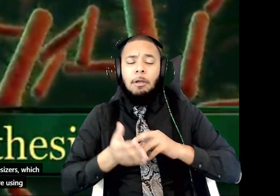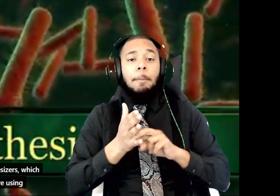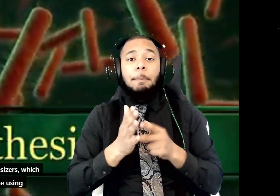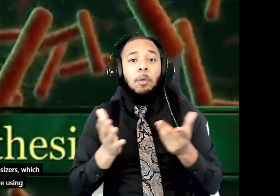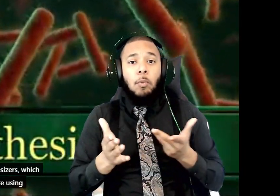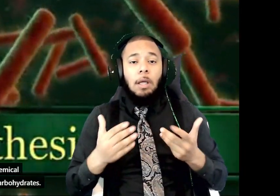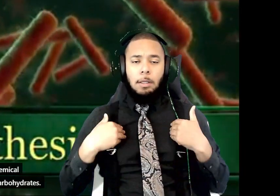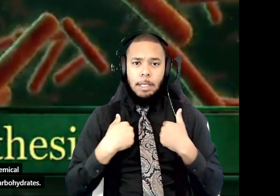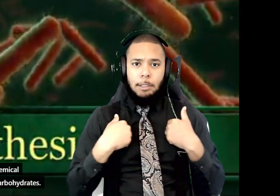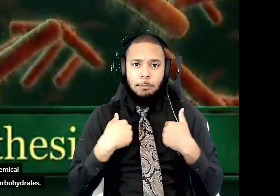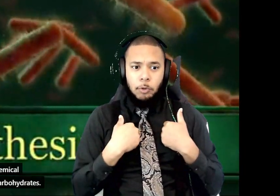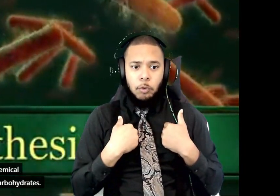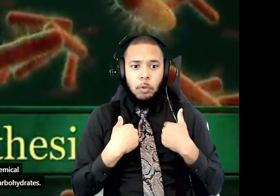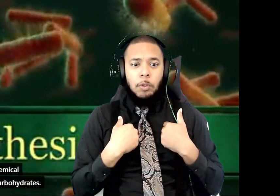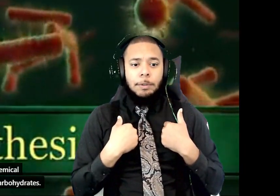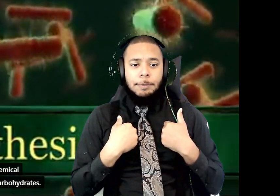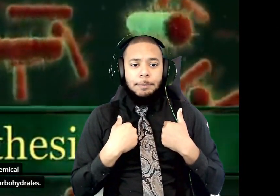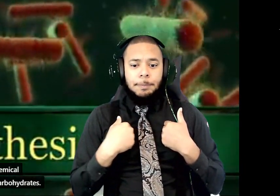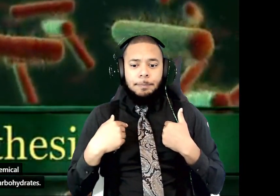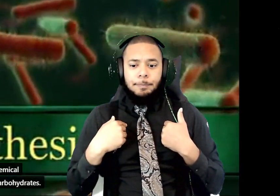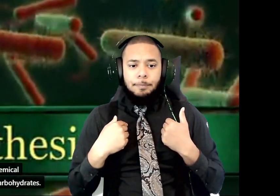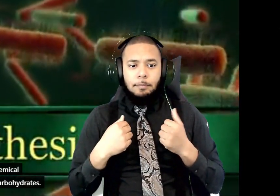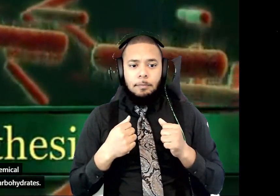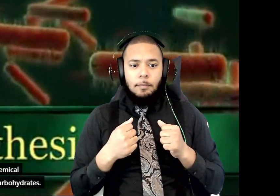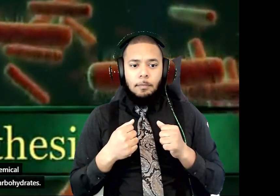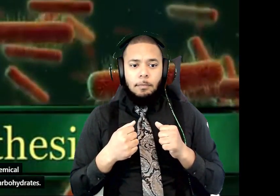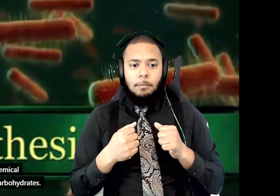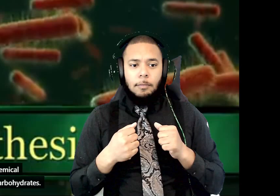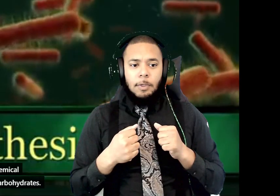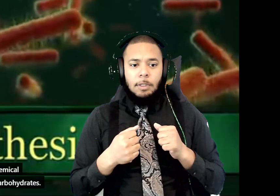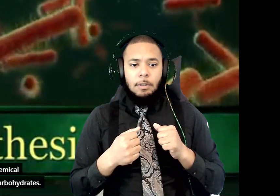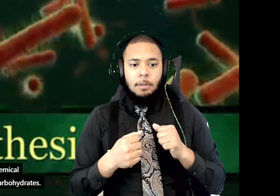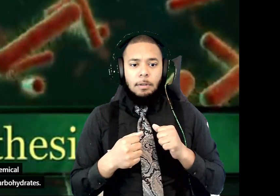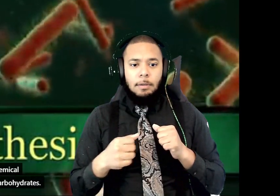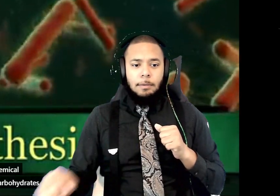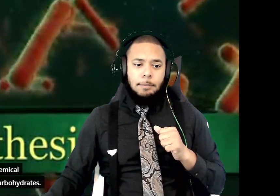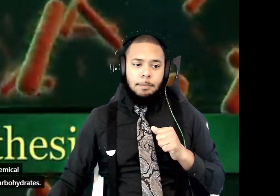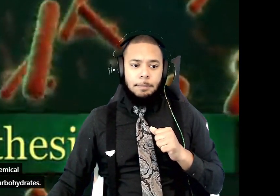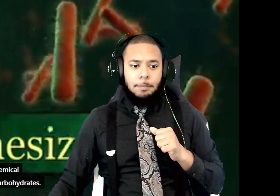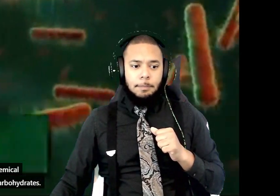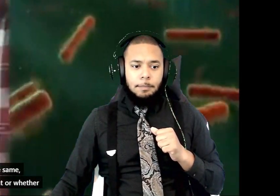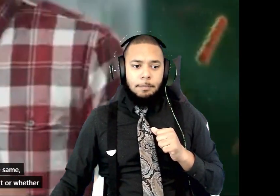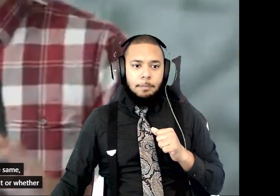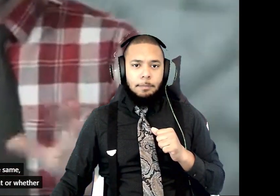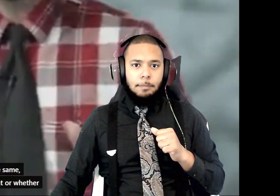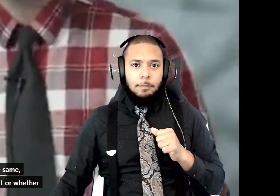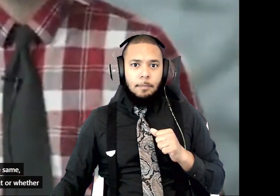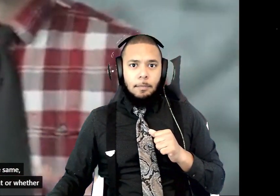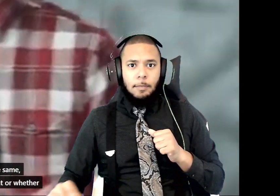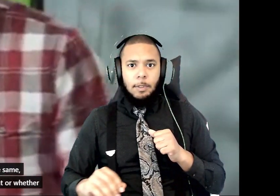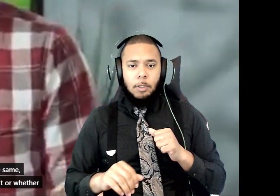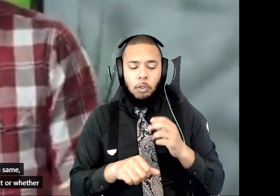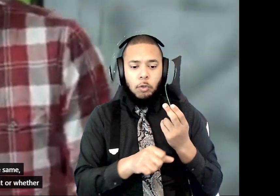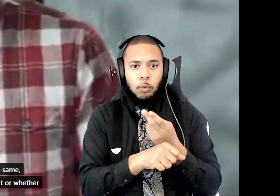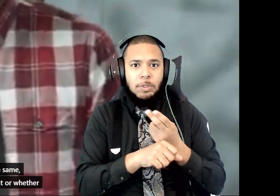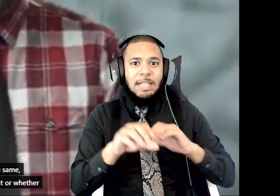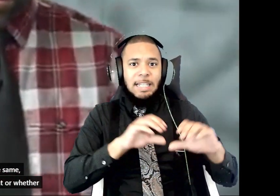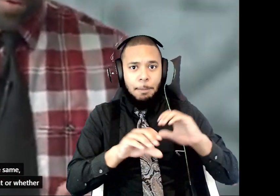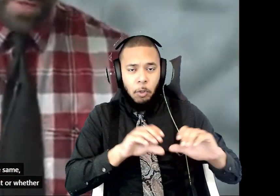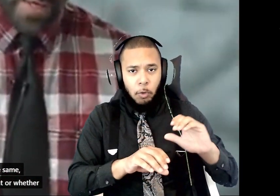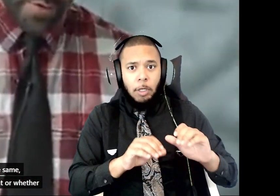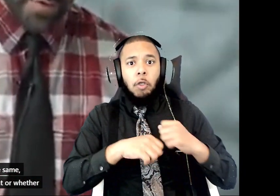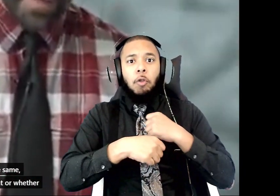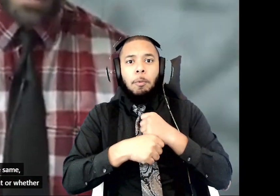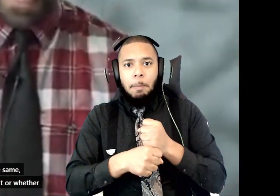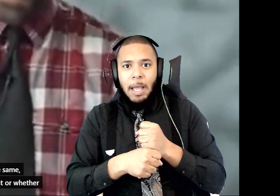using the energy inside of chemical bonds to produce their own carbohydrates. But the end result is the same, whether